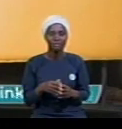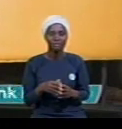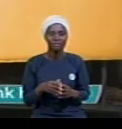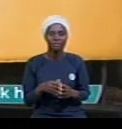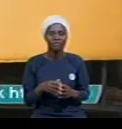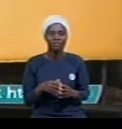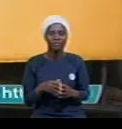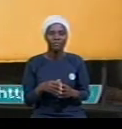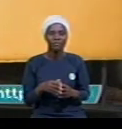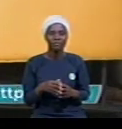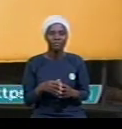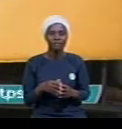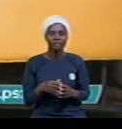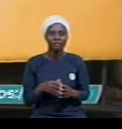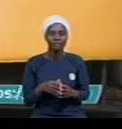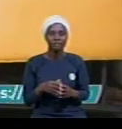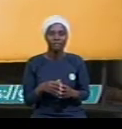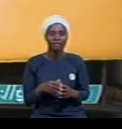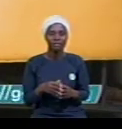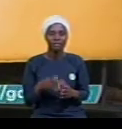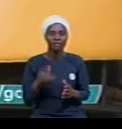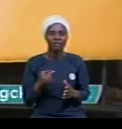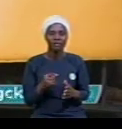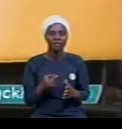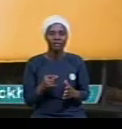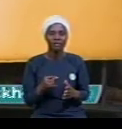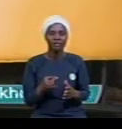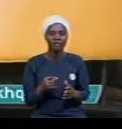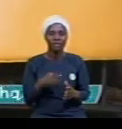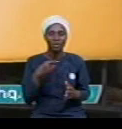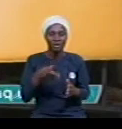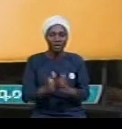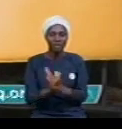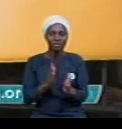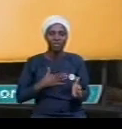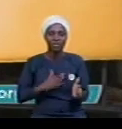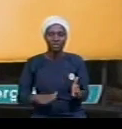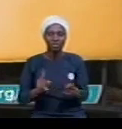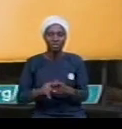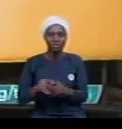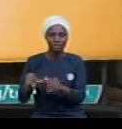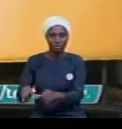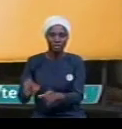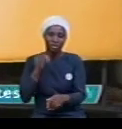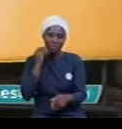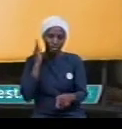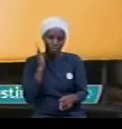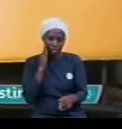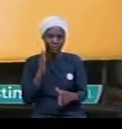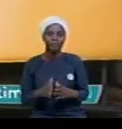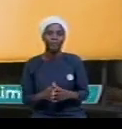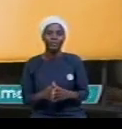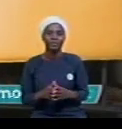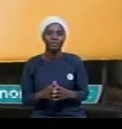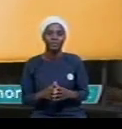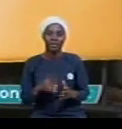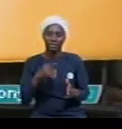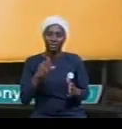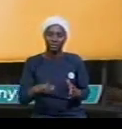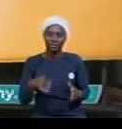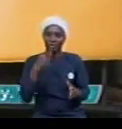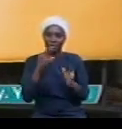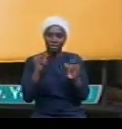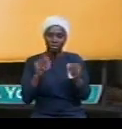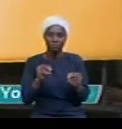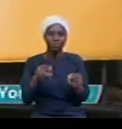grace." And the children said, "No, we are not. We are going to go together." And I said, "Okay, if you are going together, let's go